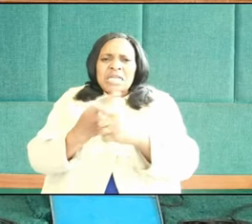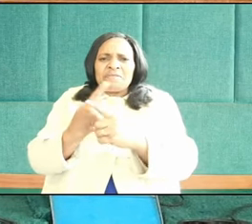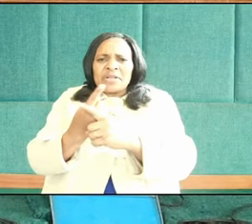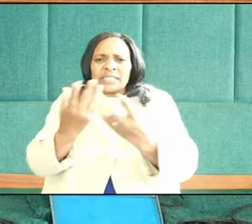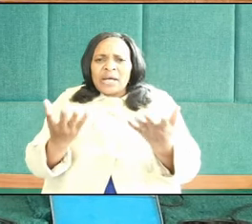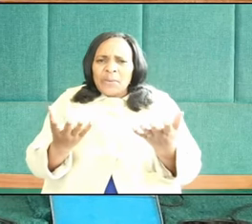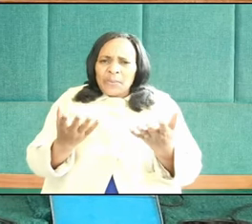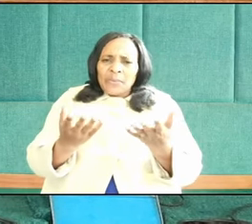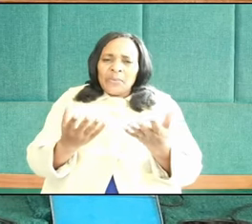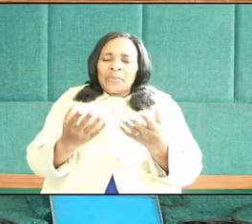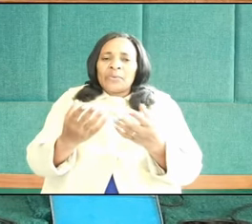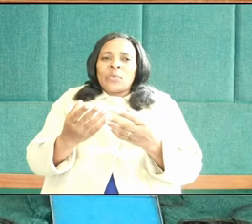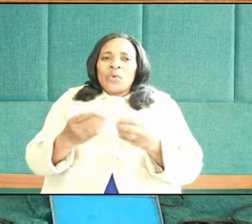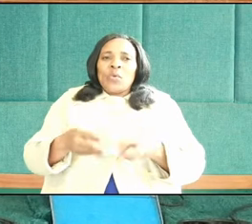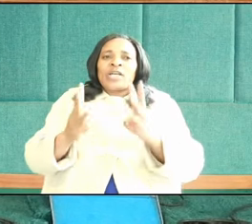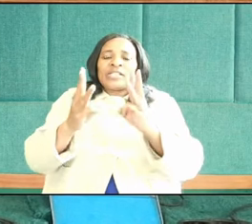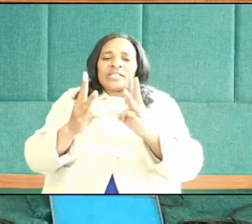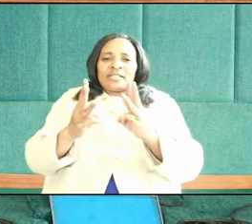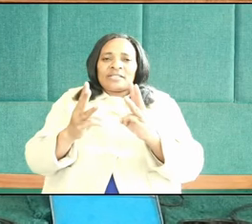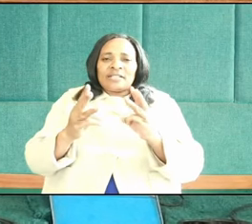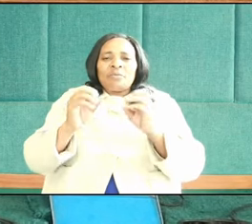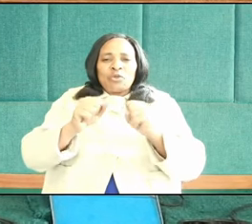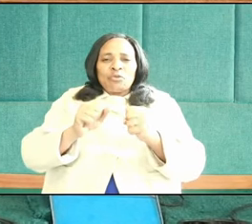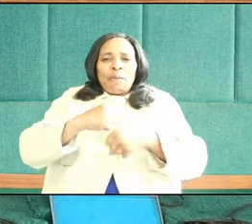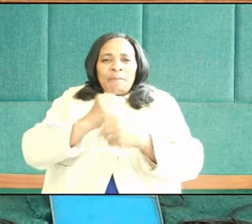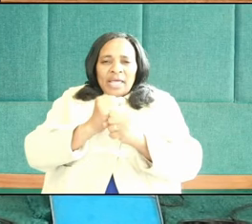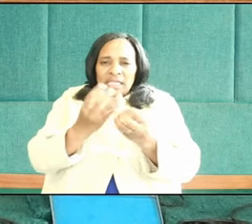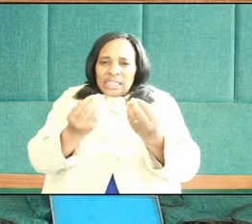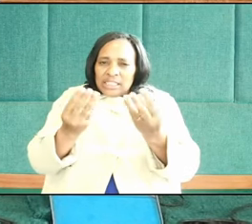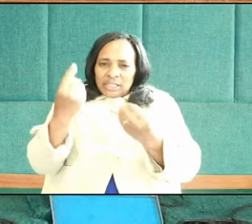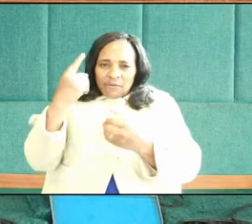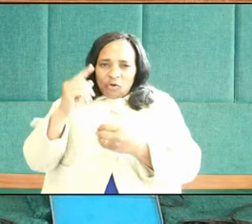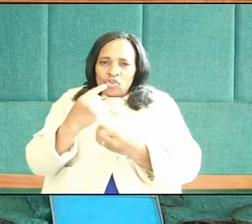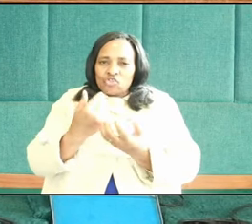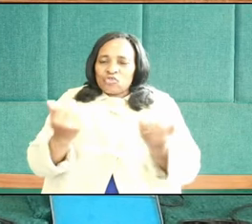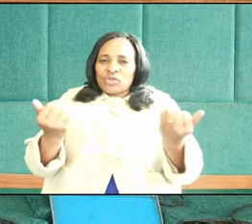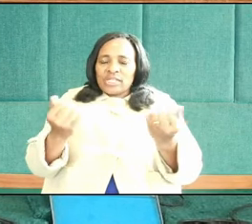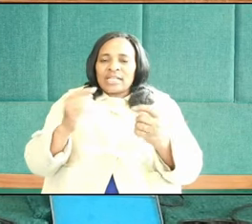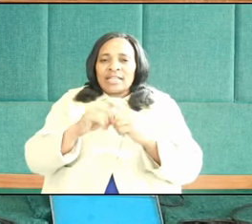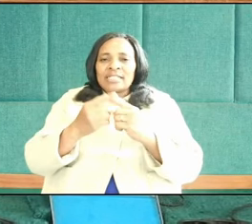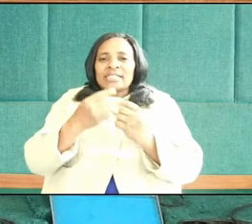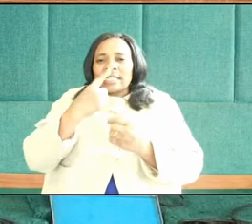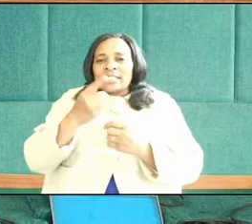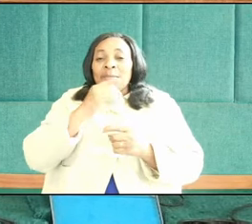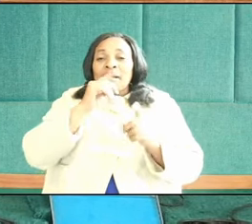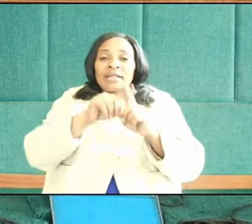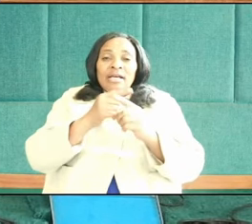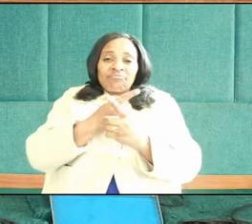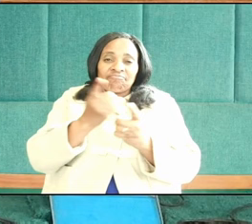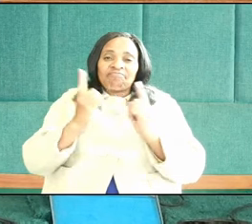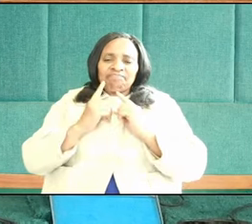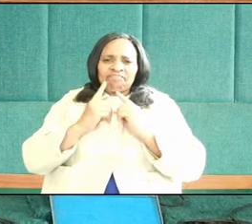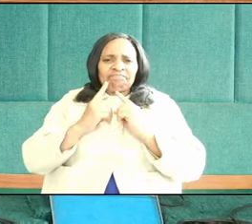different types. Let me make the verse simpler for all the children. Paul is saying, "Now, brothers."